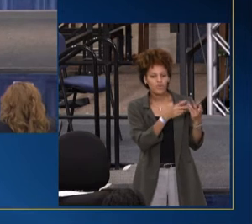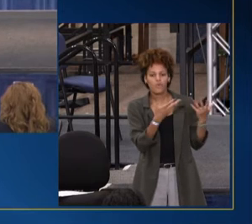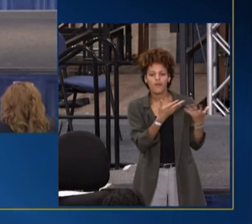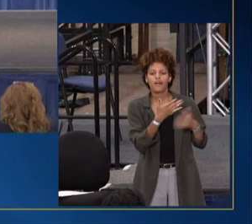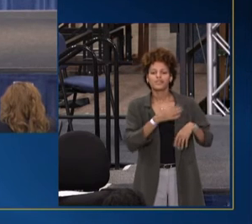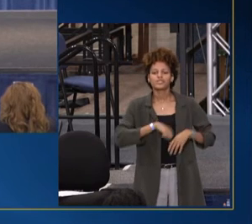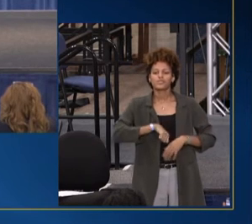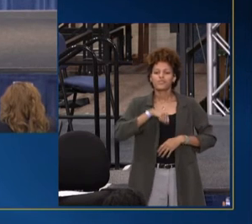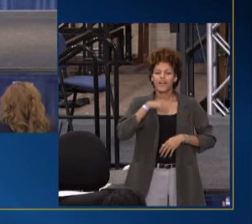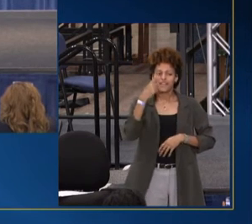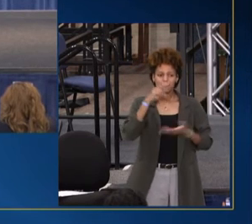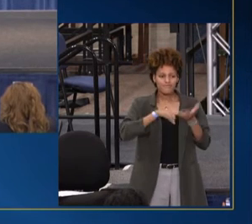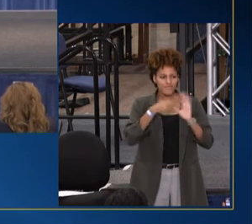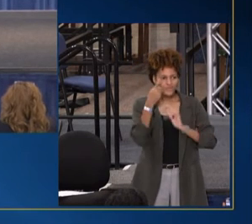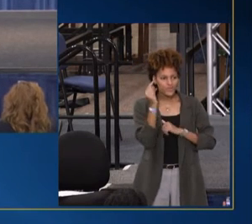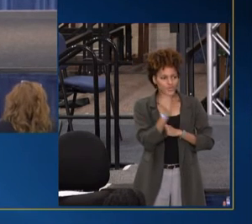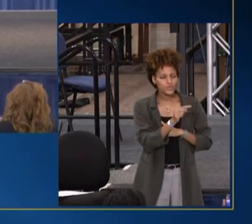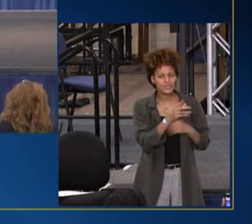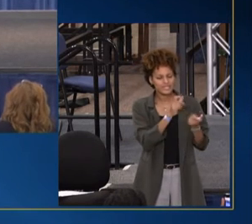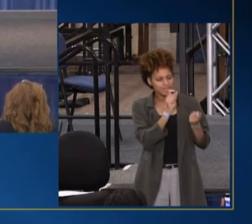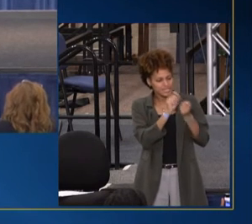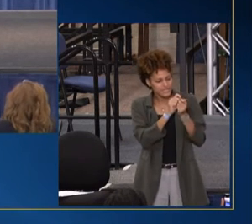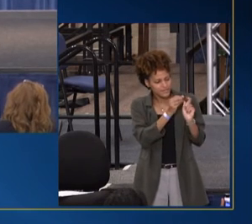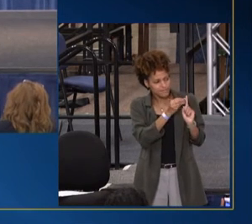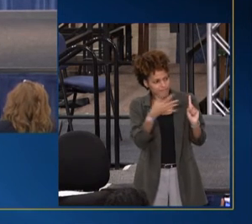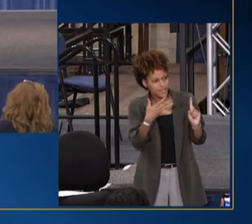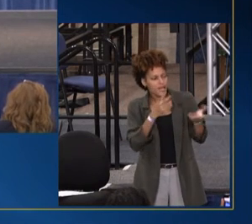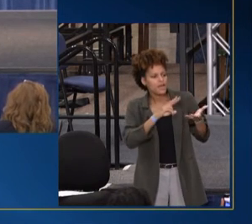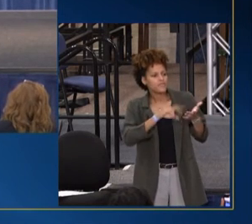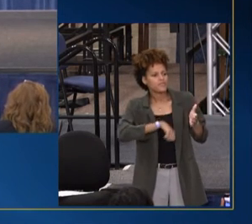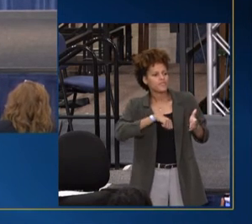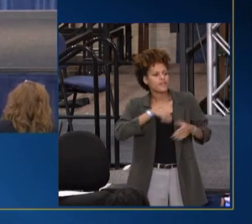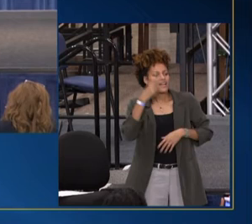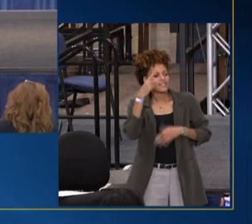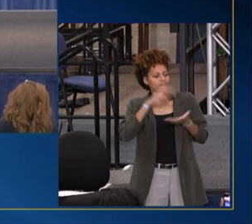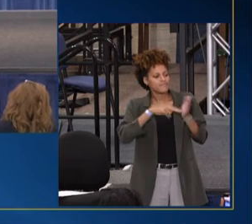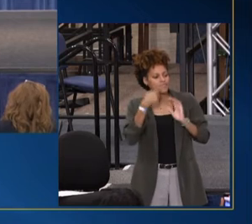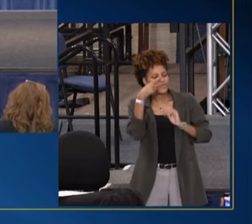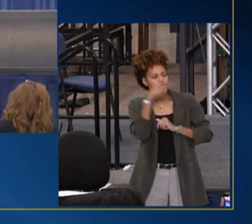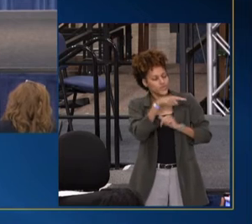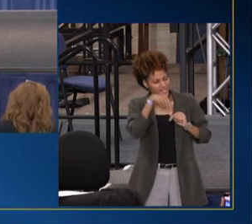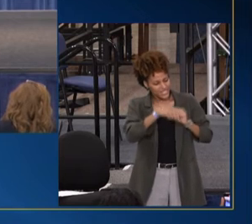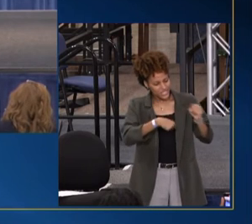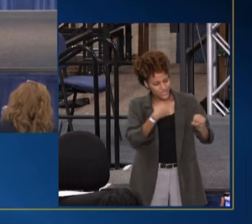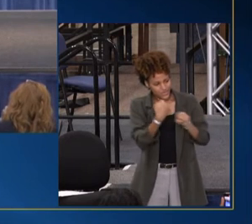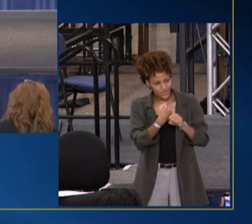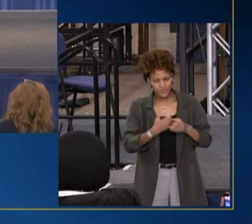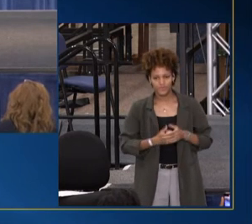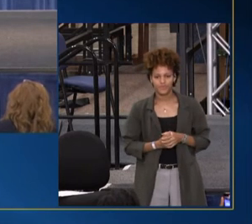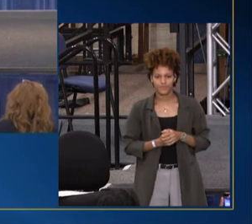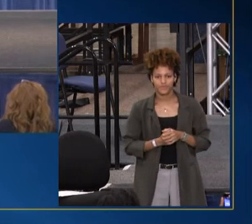does pride mean to you? And specifically, what does pride mean to you this year? Imani.